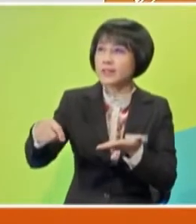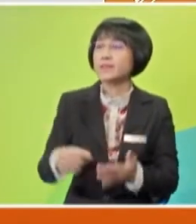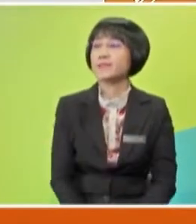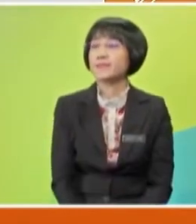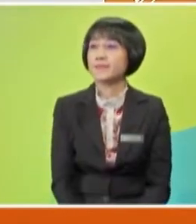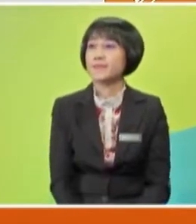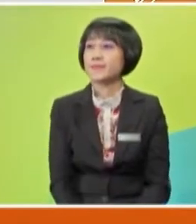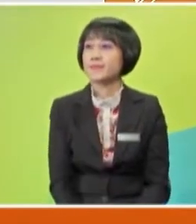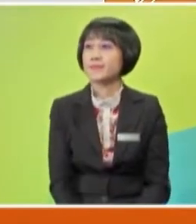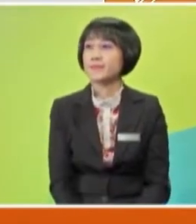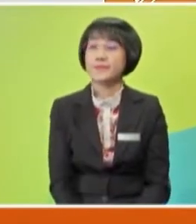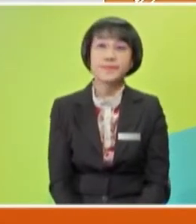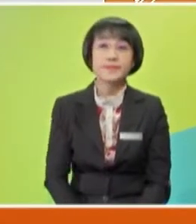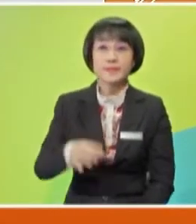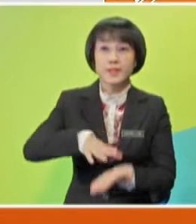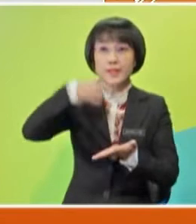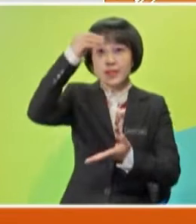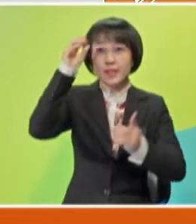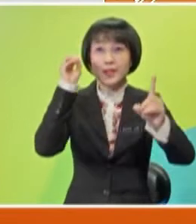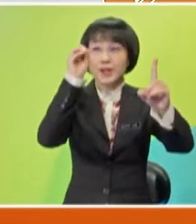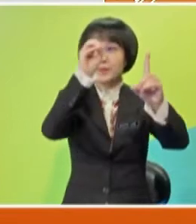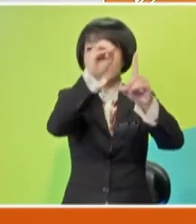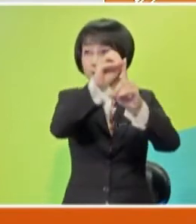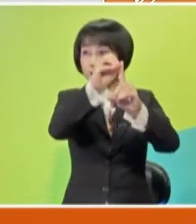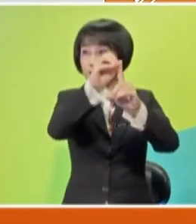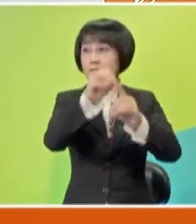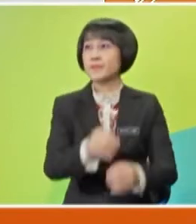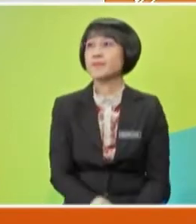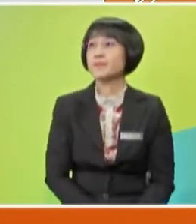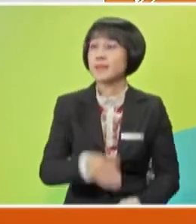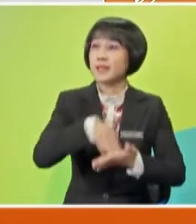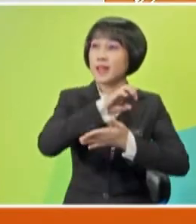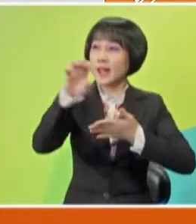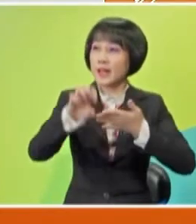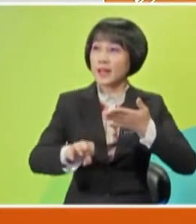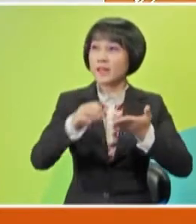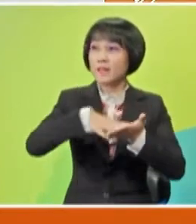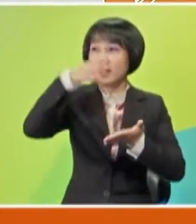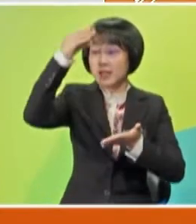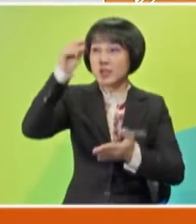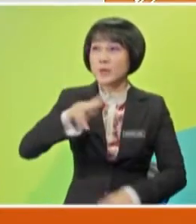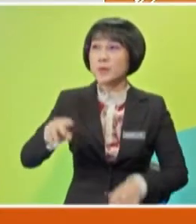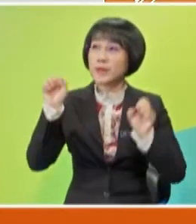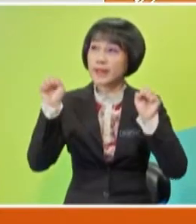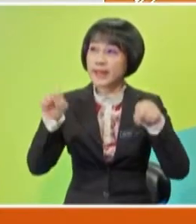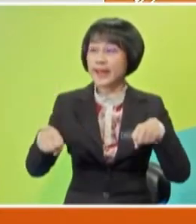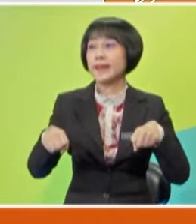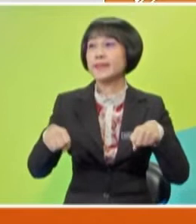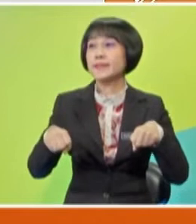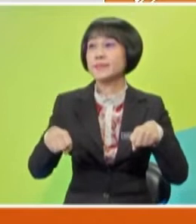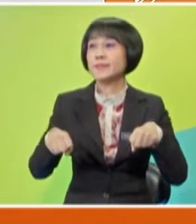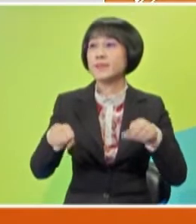next one, the learning objective. At the end of the lesson, pupils will be able to state at least an opinion on a situation given to